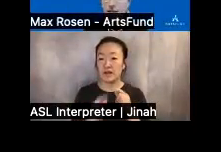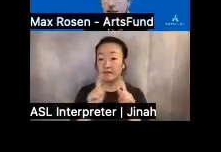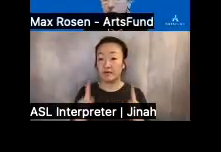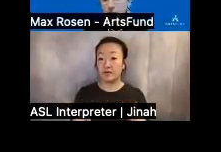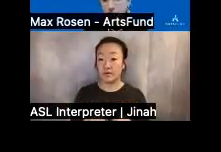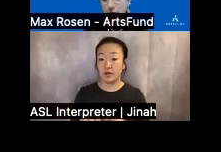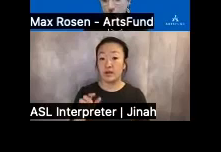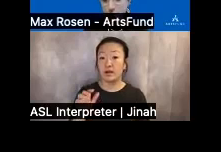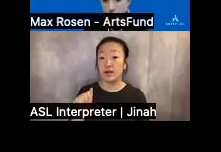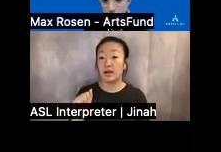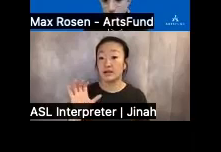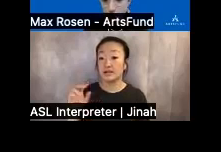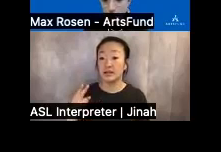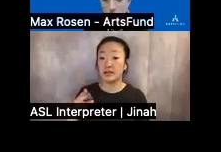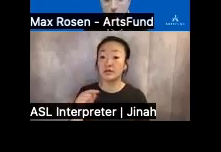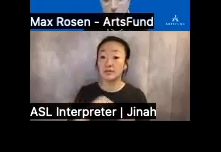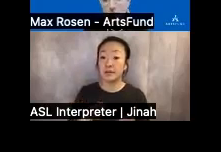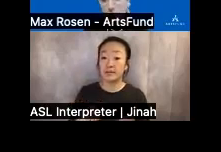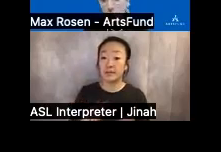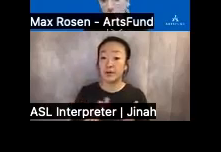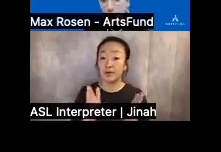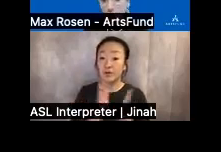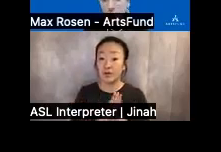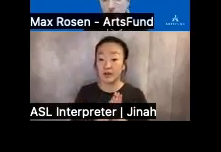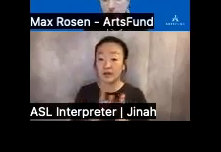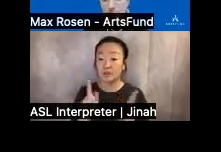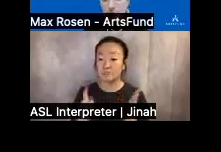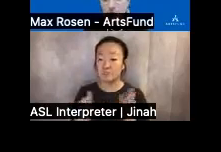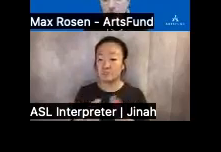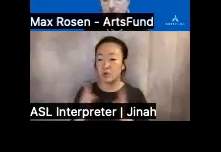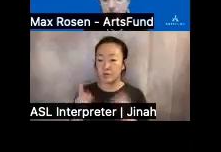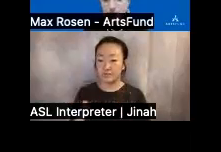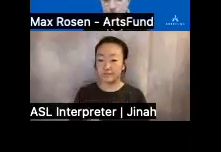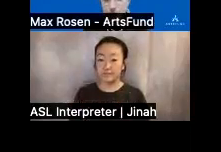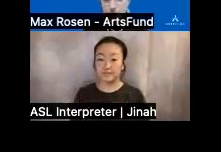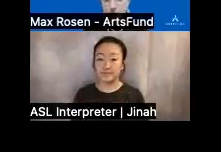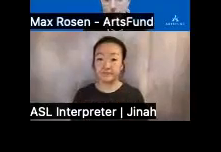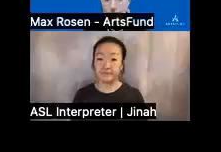the ACH payment request form. I'll click that blue open button